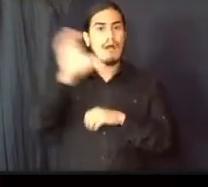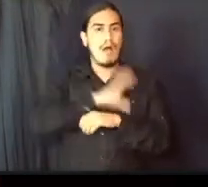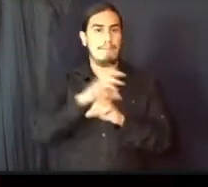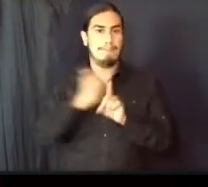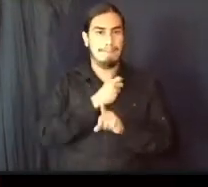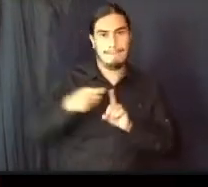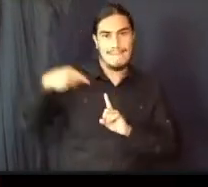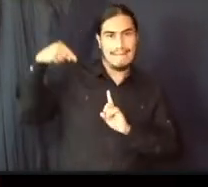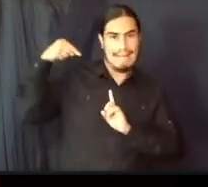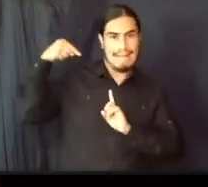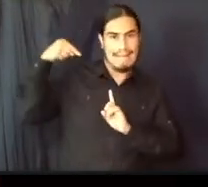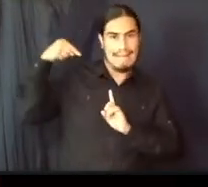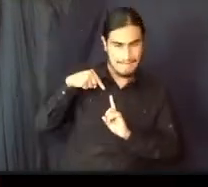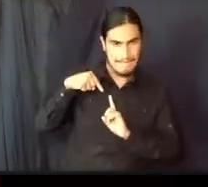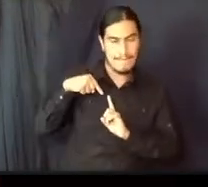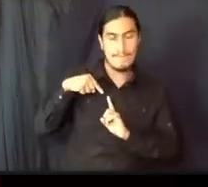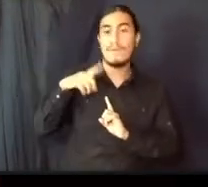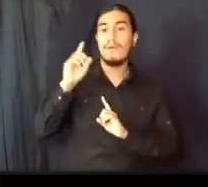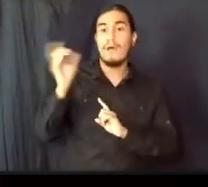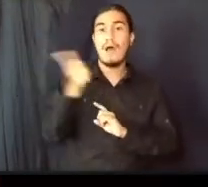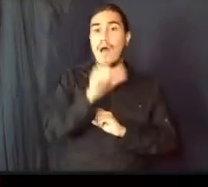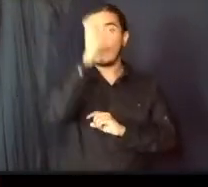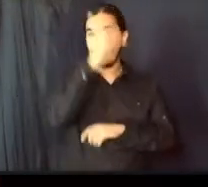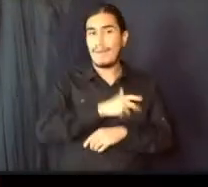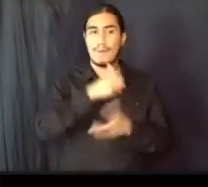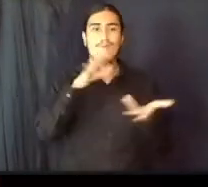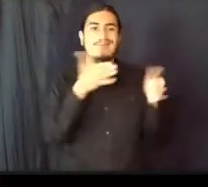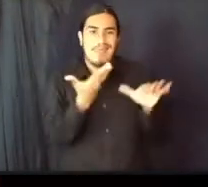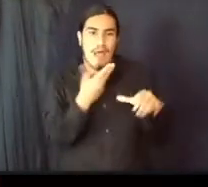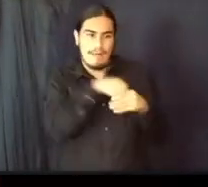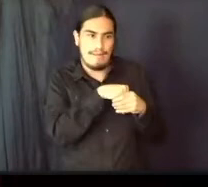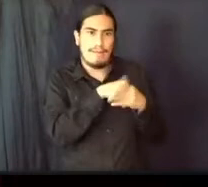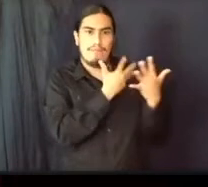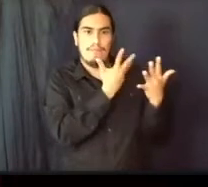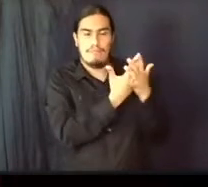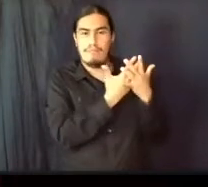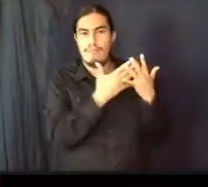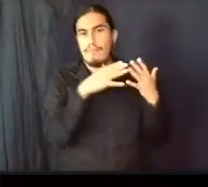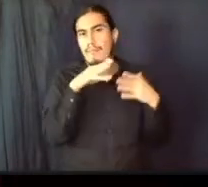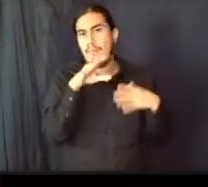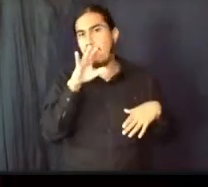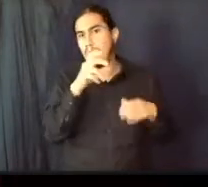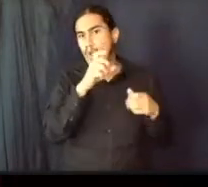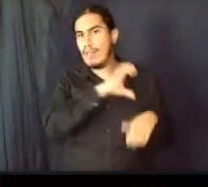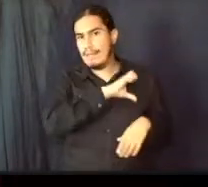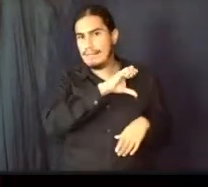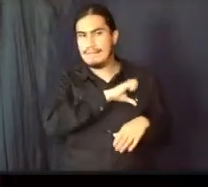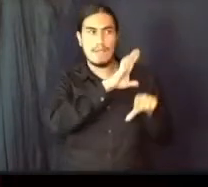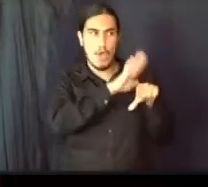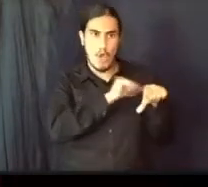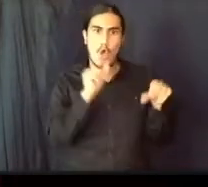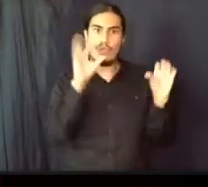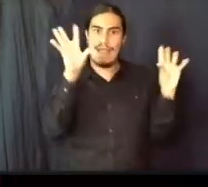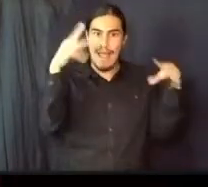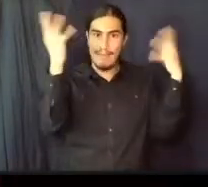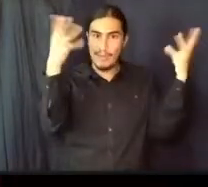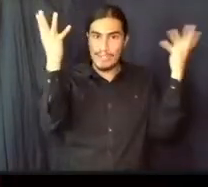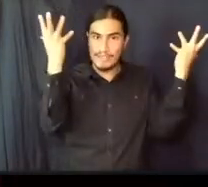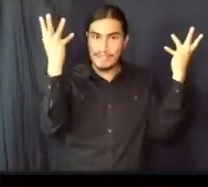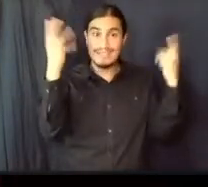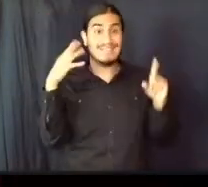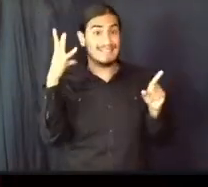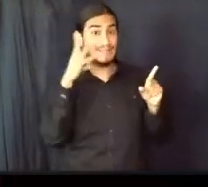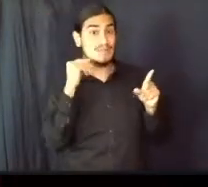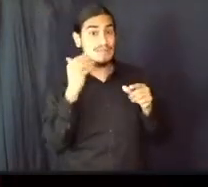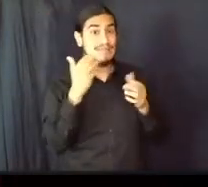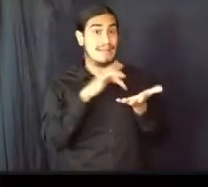Usman Sey, who died in a police cell in Dortmund on July 2012, called the ambulance, and instead of receiving medical care,